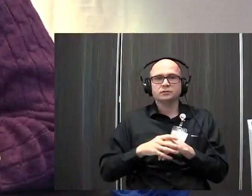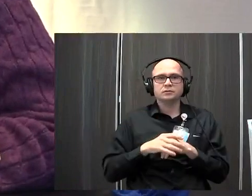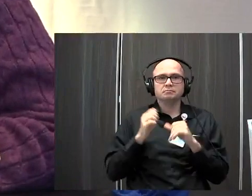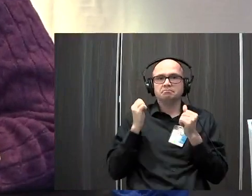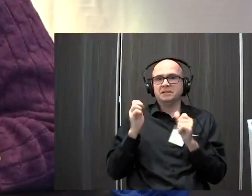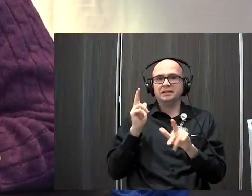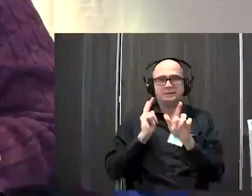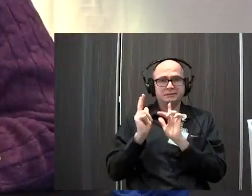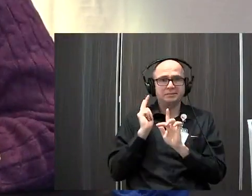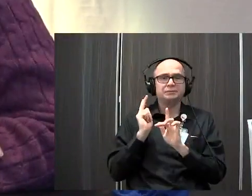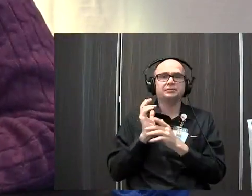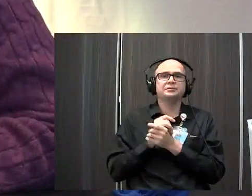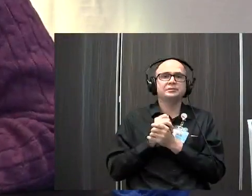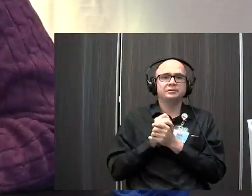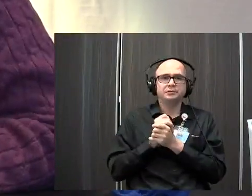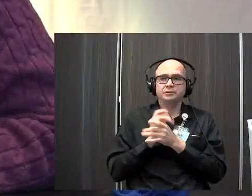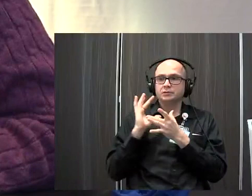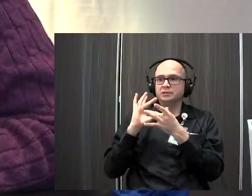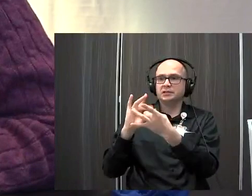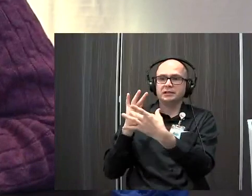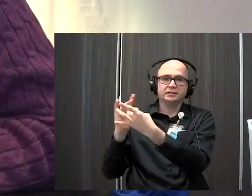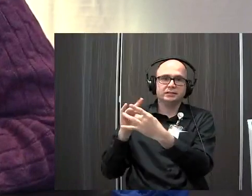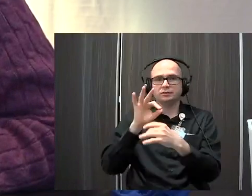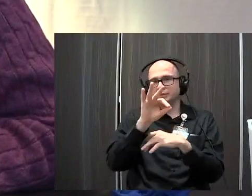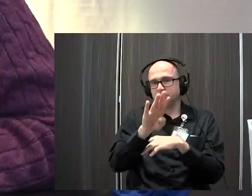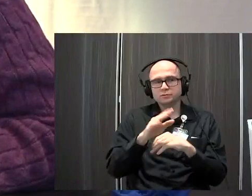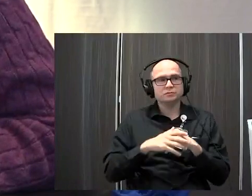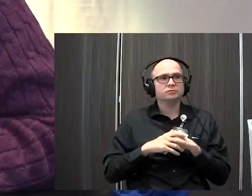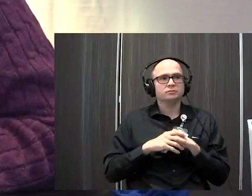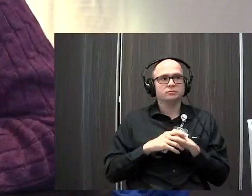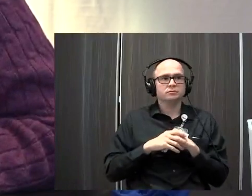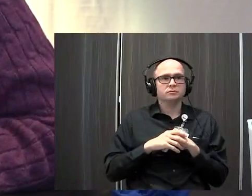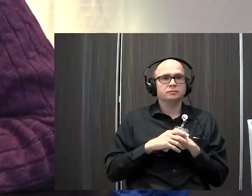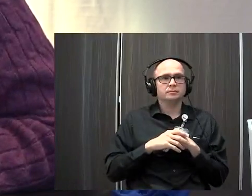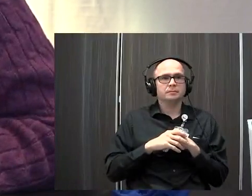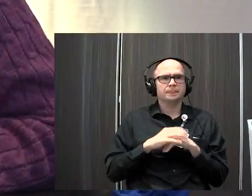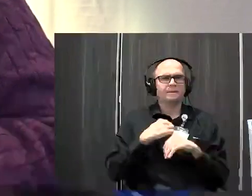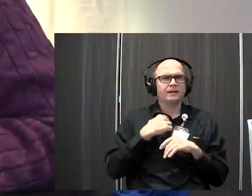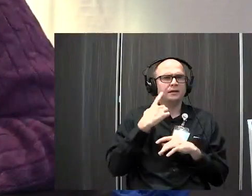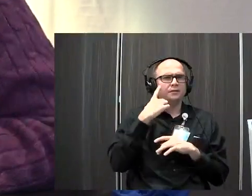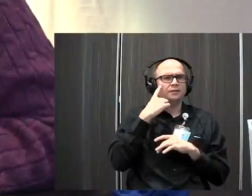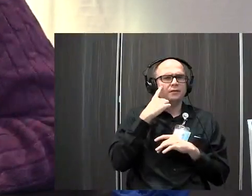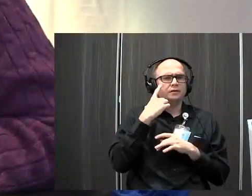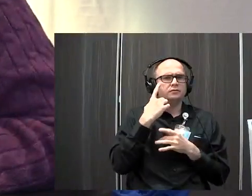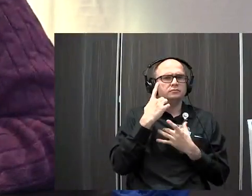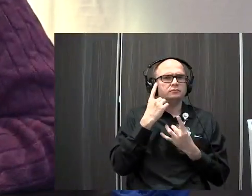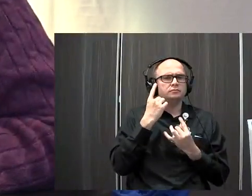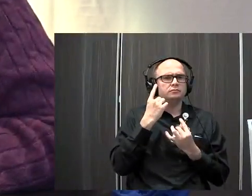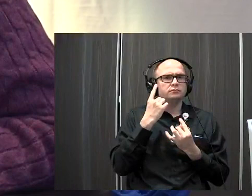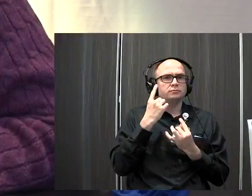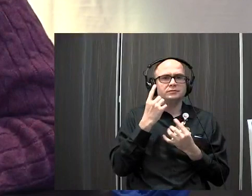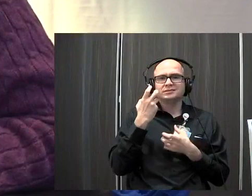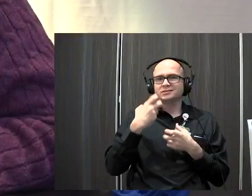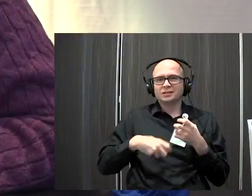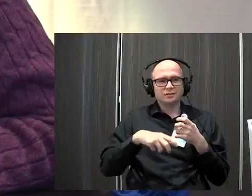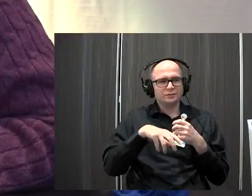are kind of connecting that with Facebook. And I think there's difficulty finding the